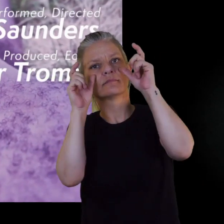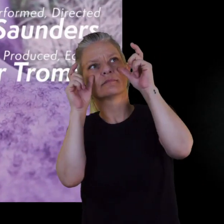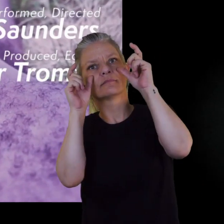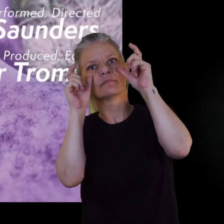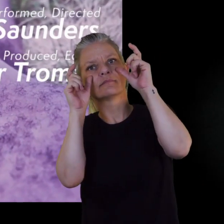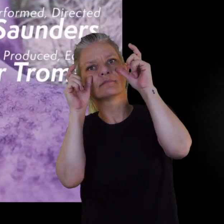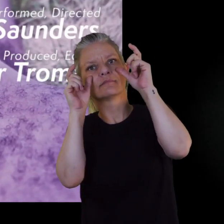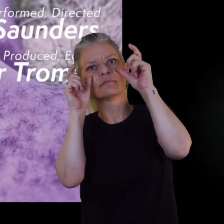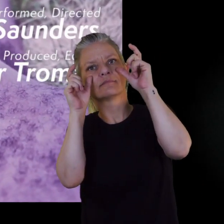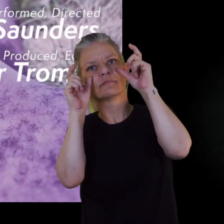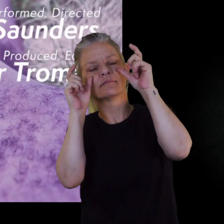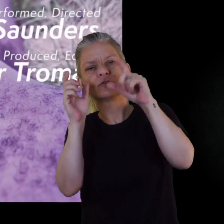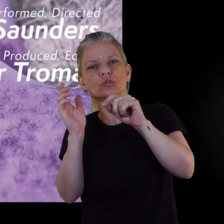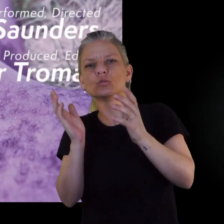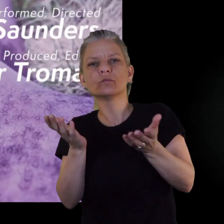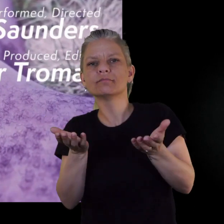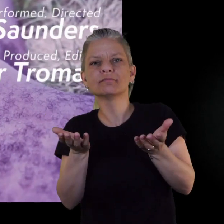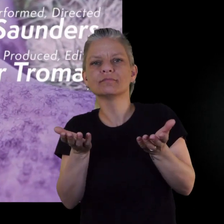waking from sleep not chosen.